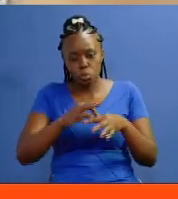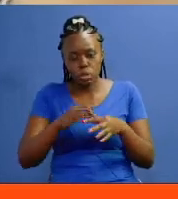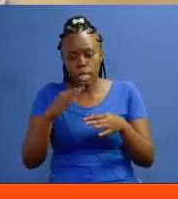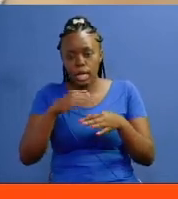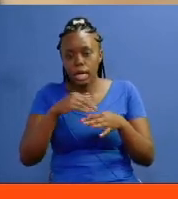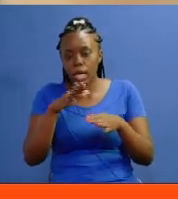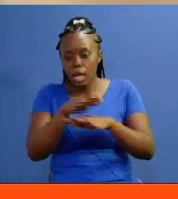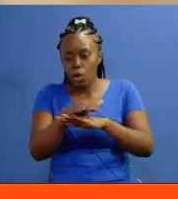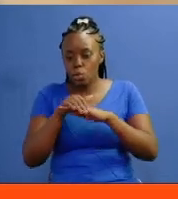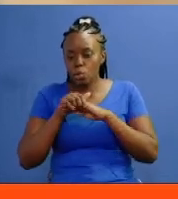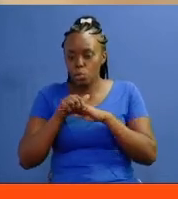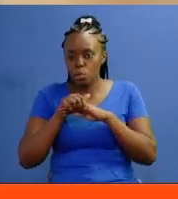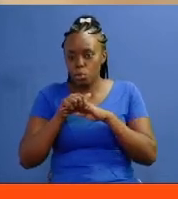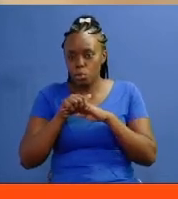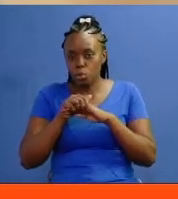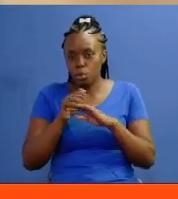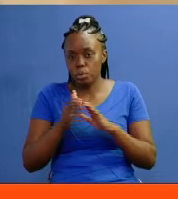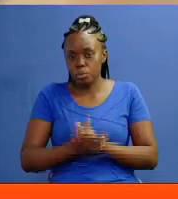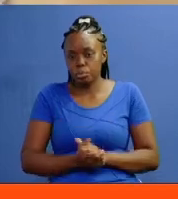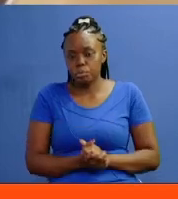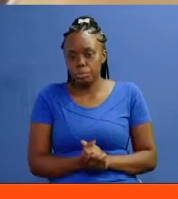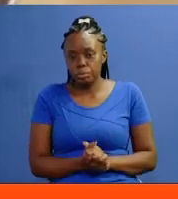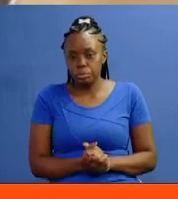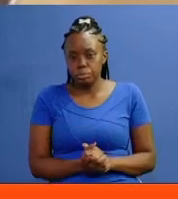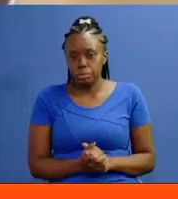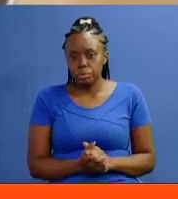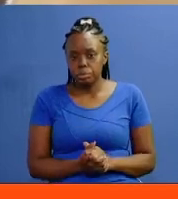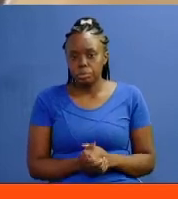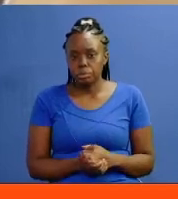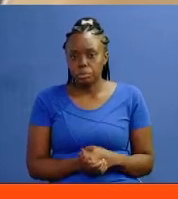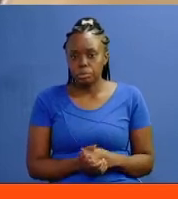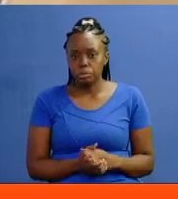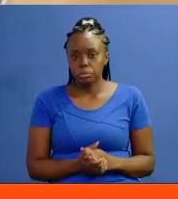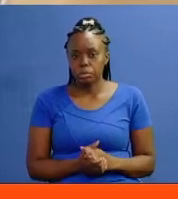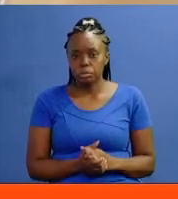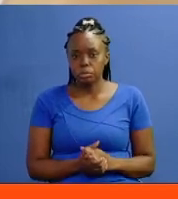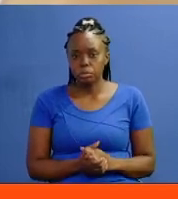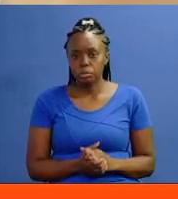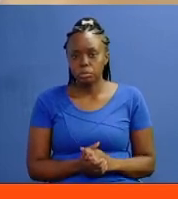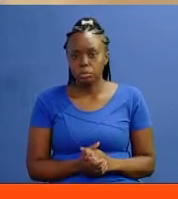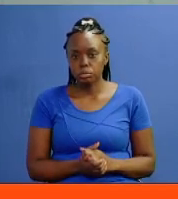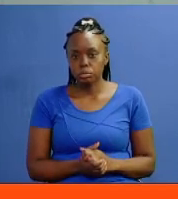calling. Emmanuel Kutosi, KUTV.